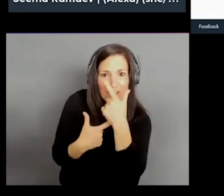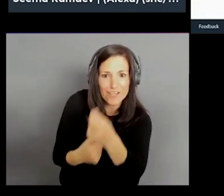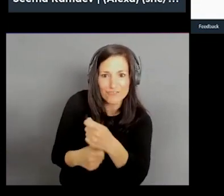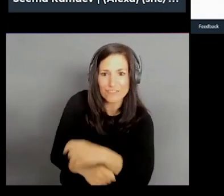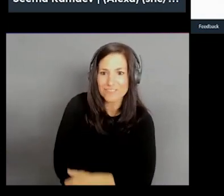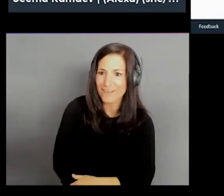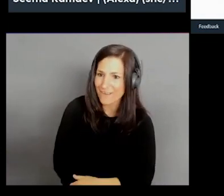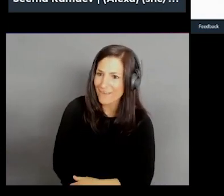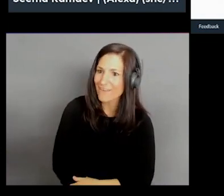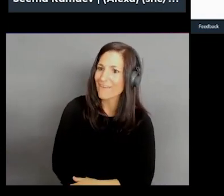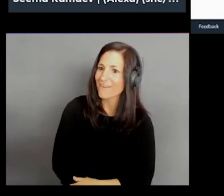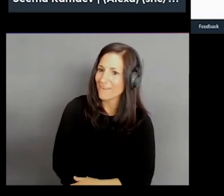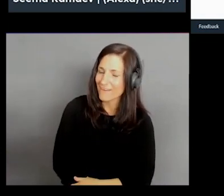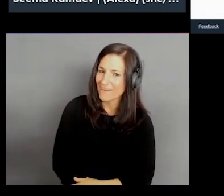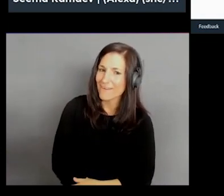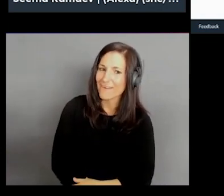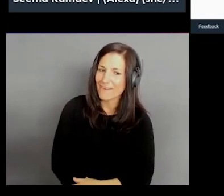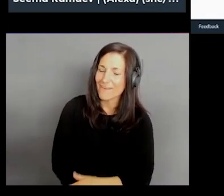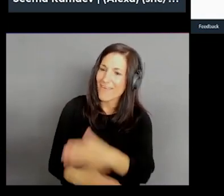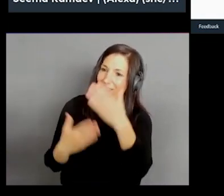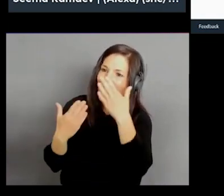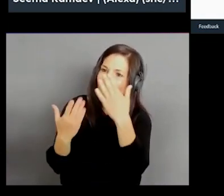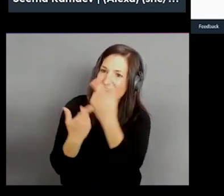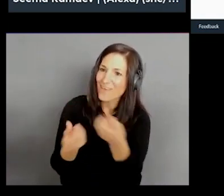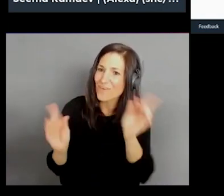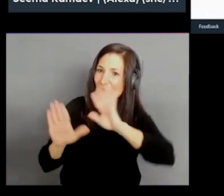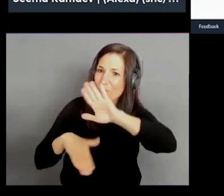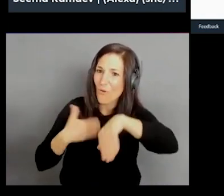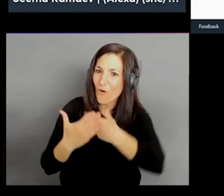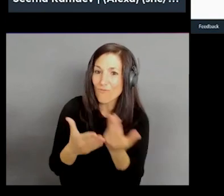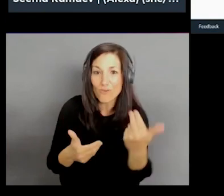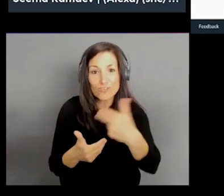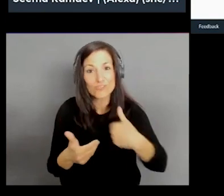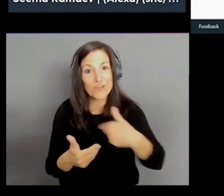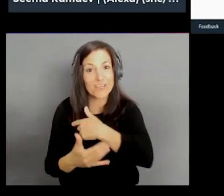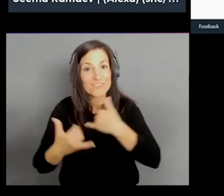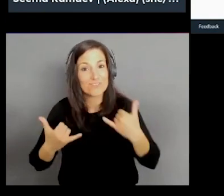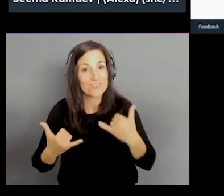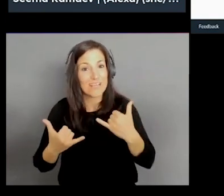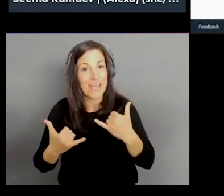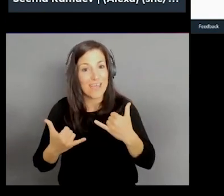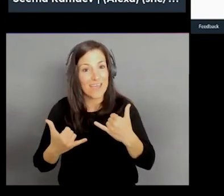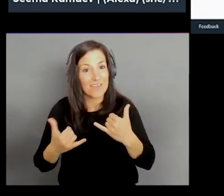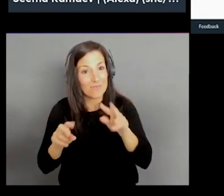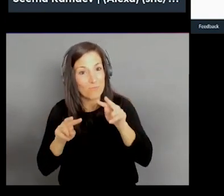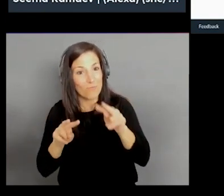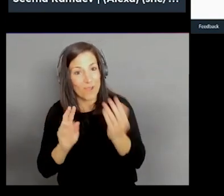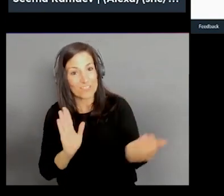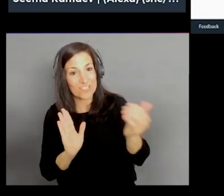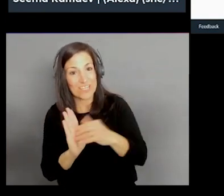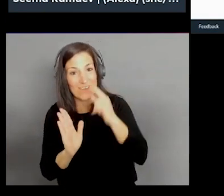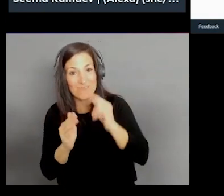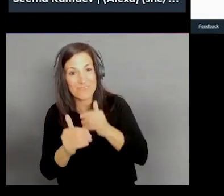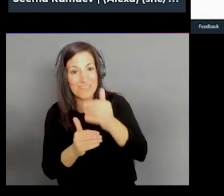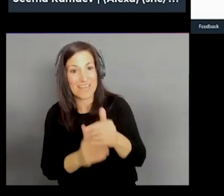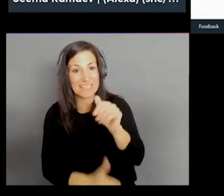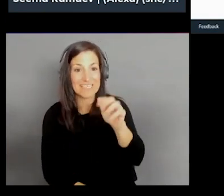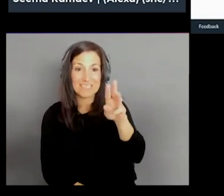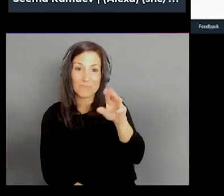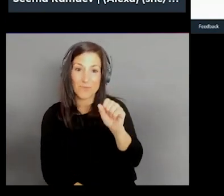So thank you everyone for joining us today, and come back to our next episode of AWS on Air.